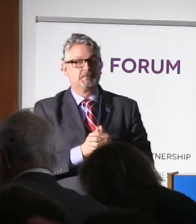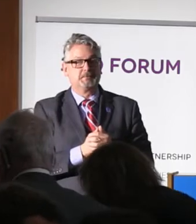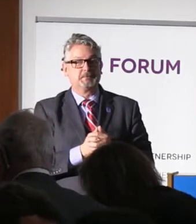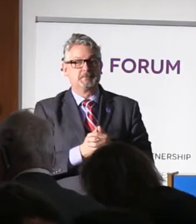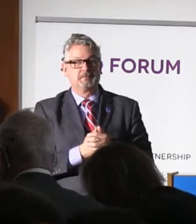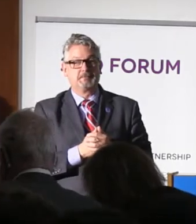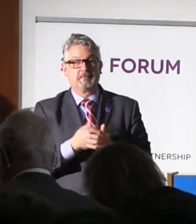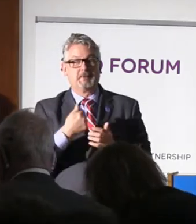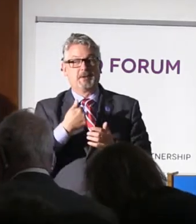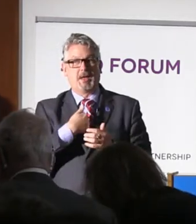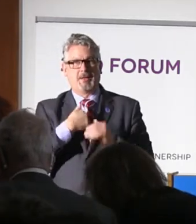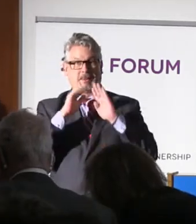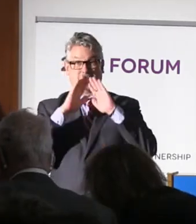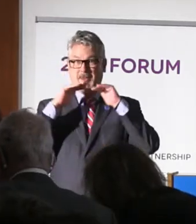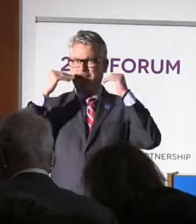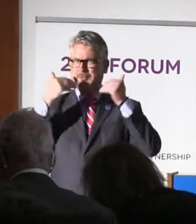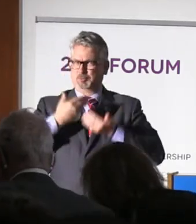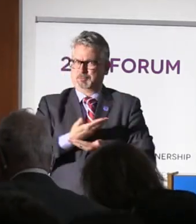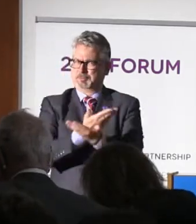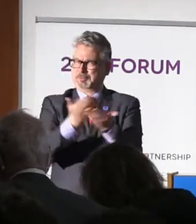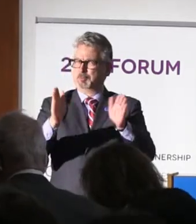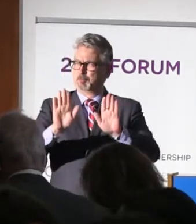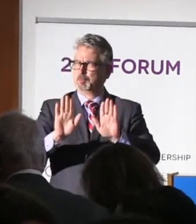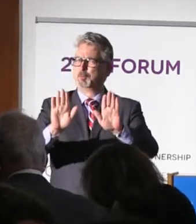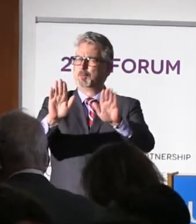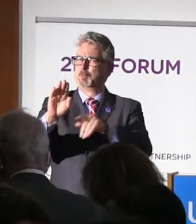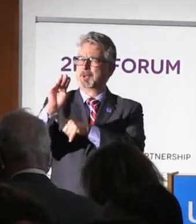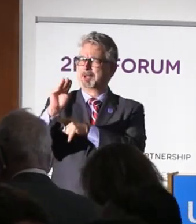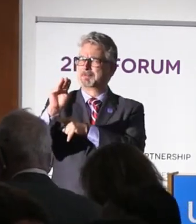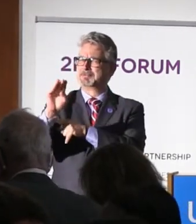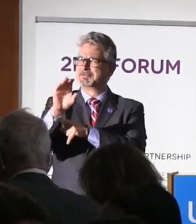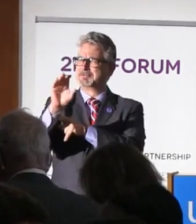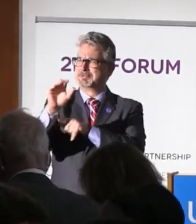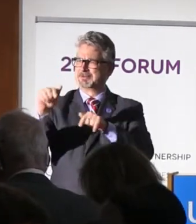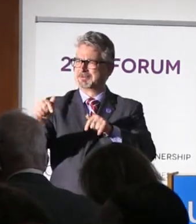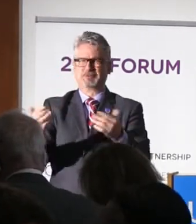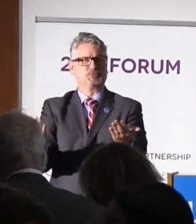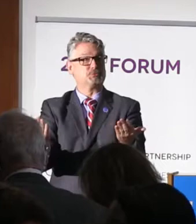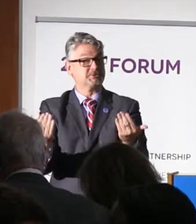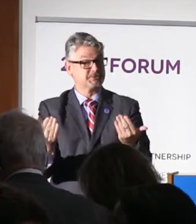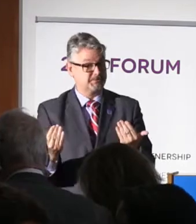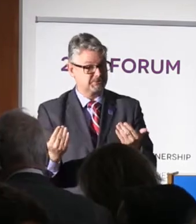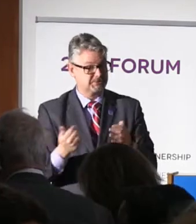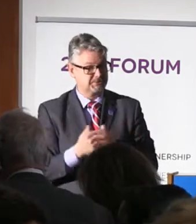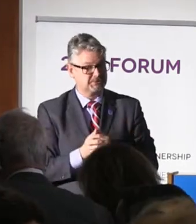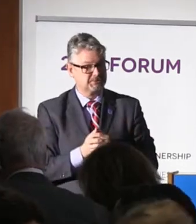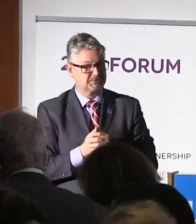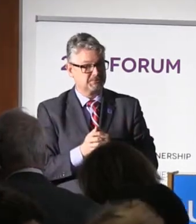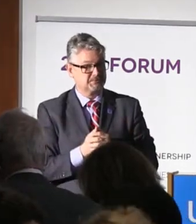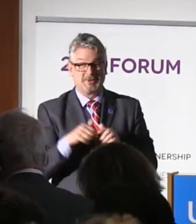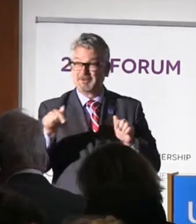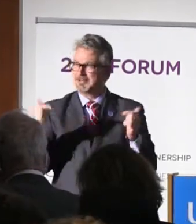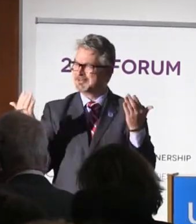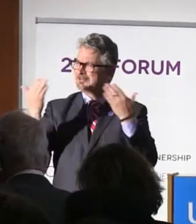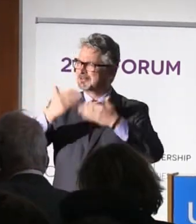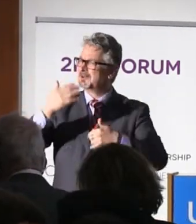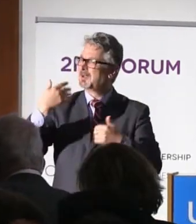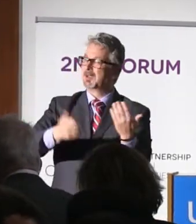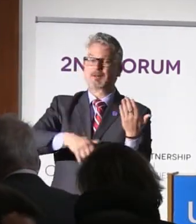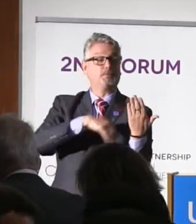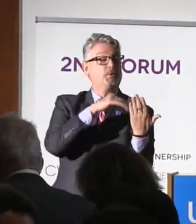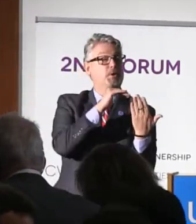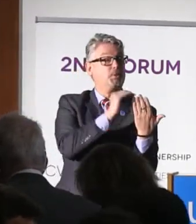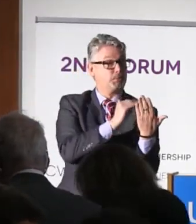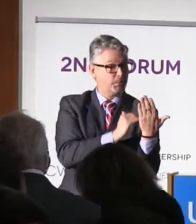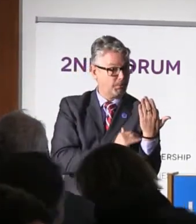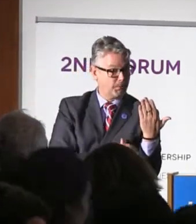Voices, this publication. And I'm very happy to be the MC at